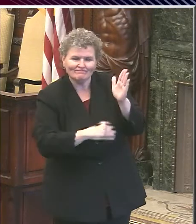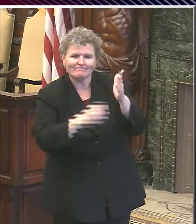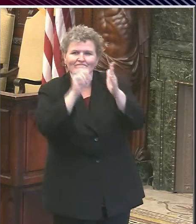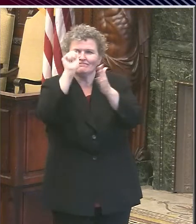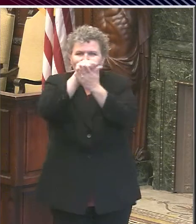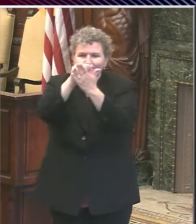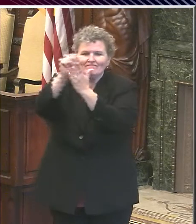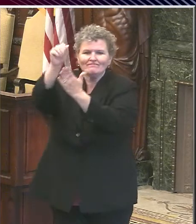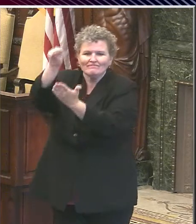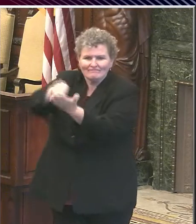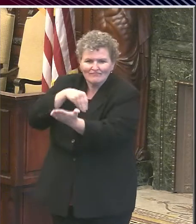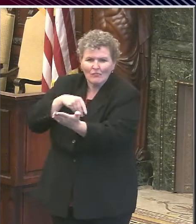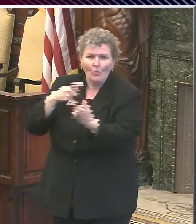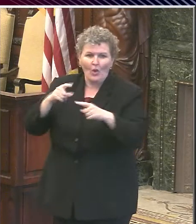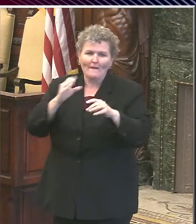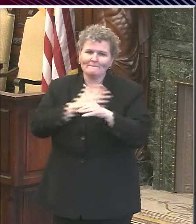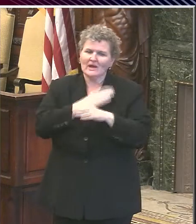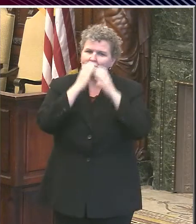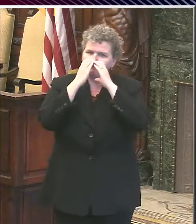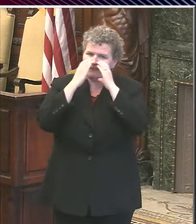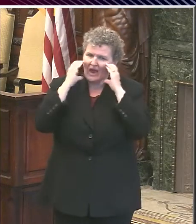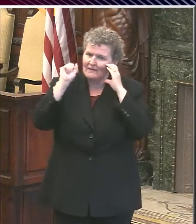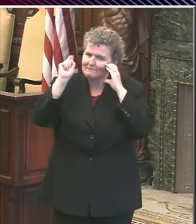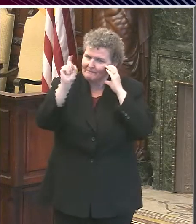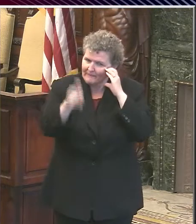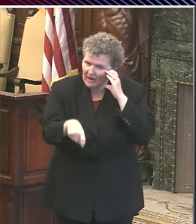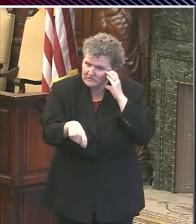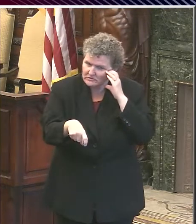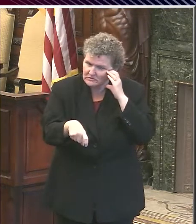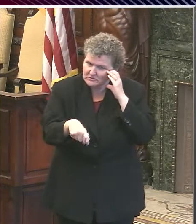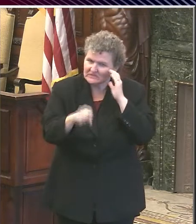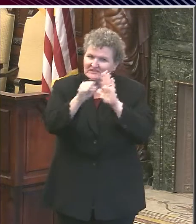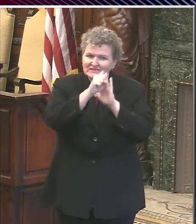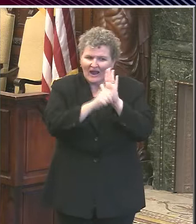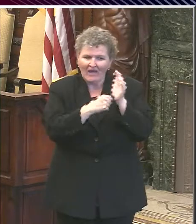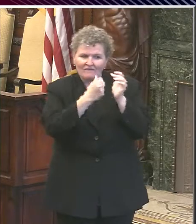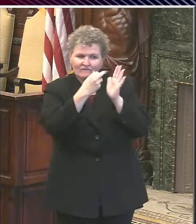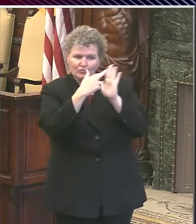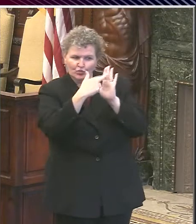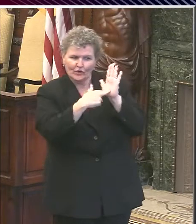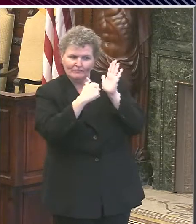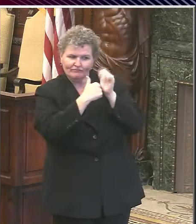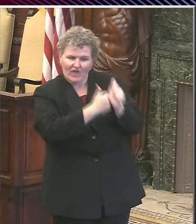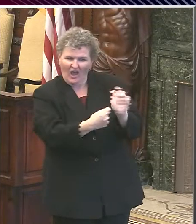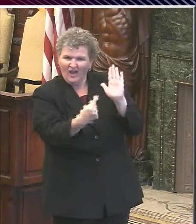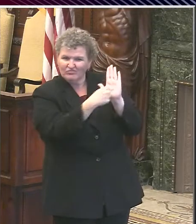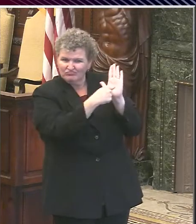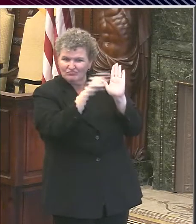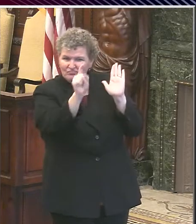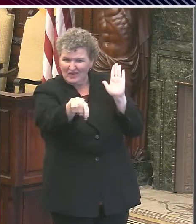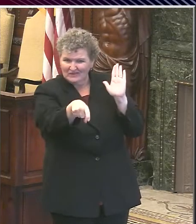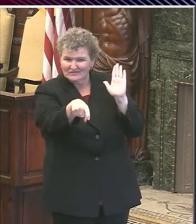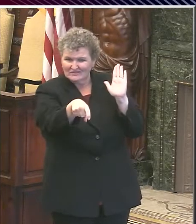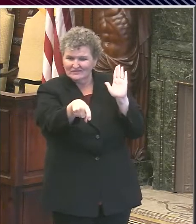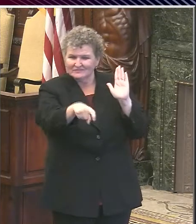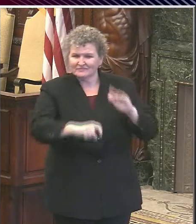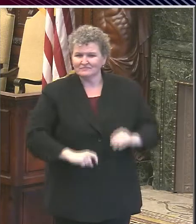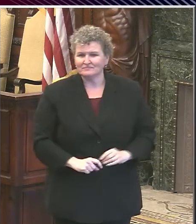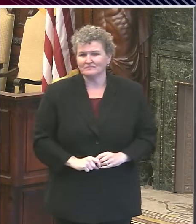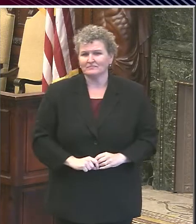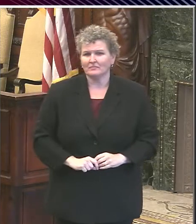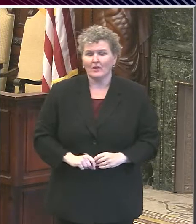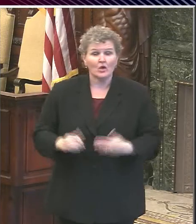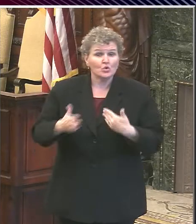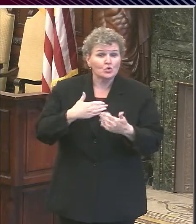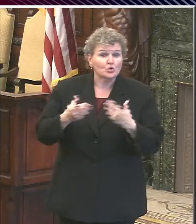masks and follow state and local health guidelines at all times. Philly Counts, the city's initiative to support the 2020